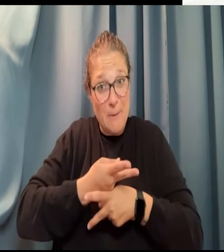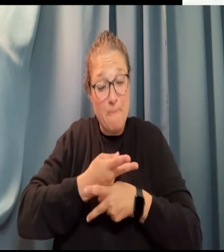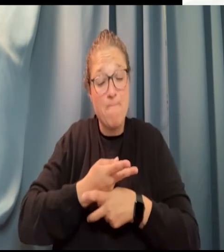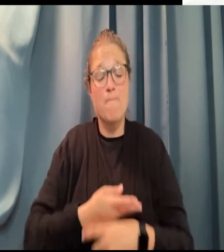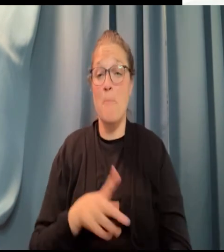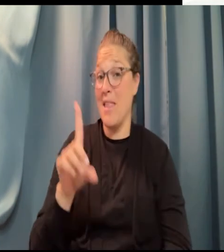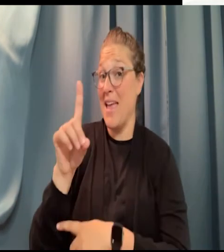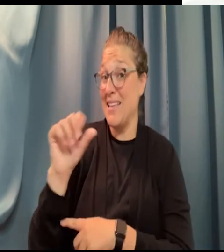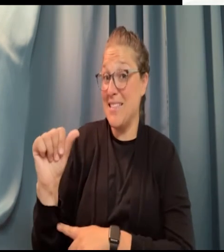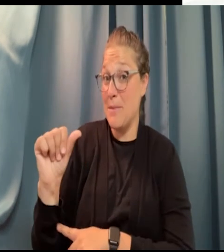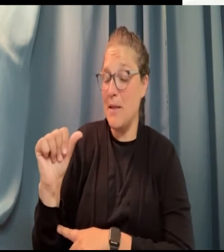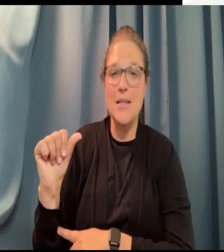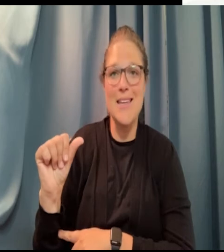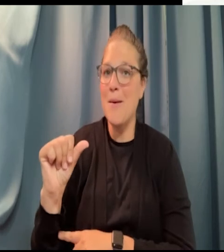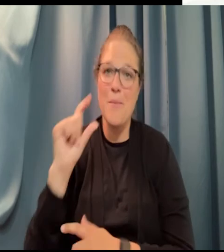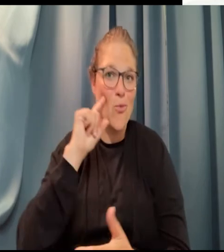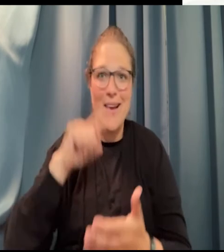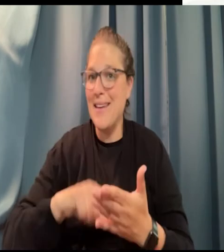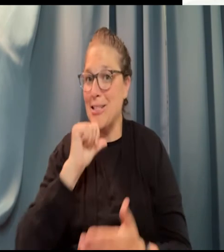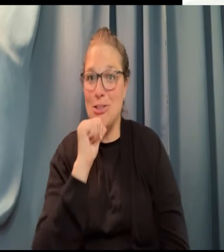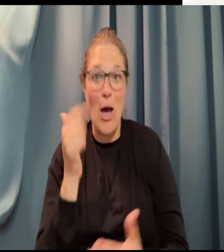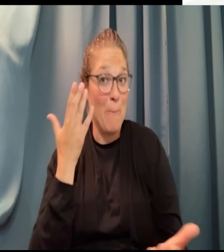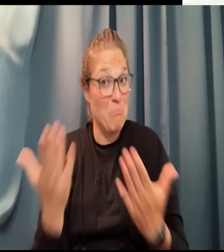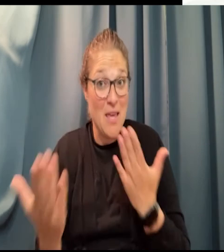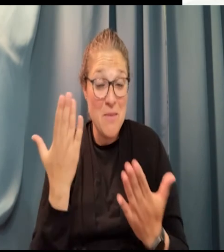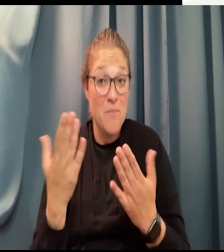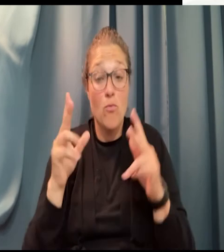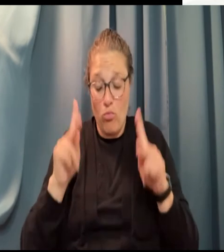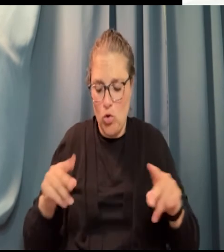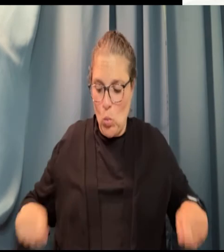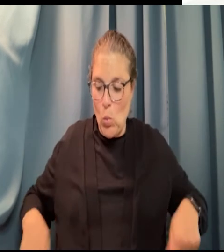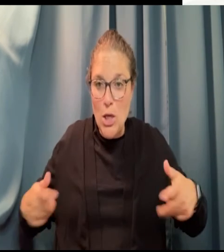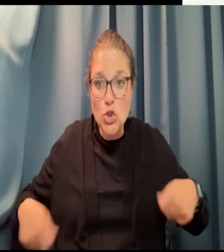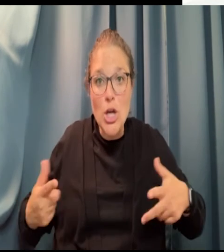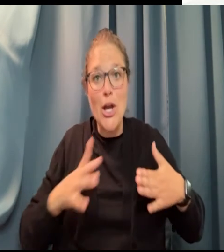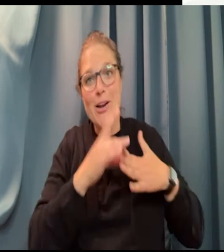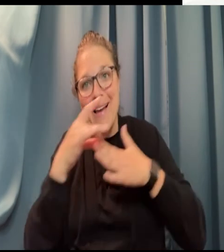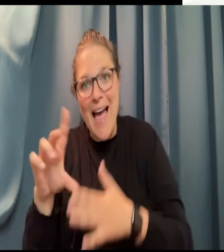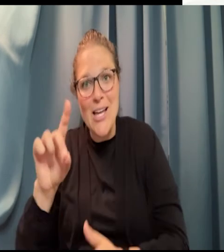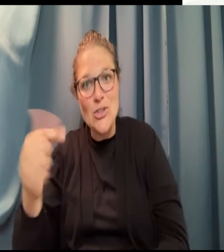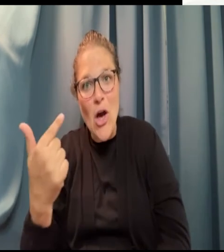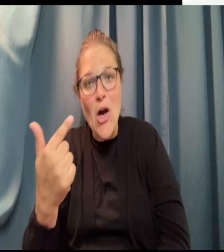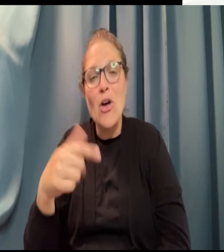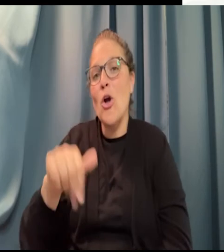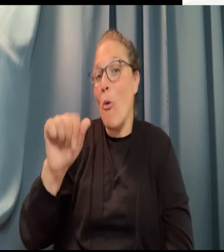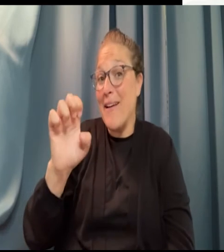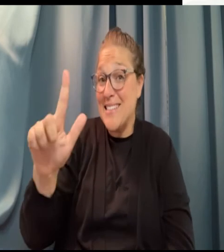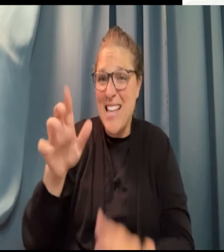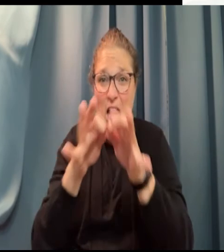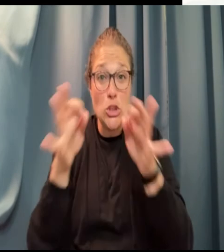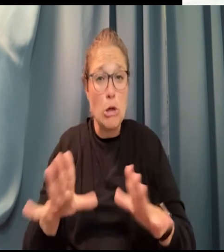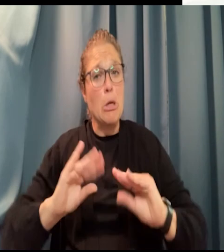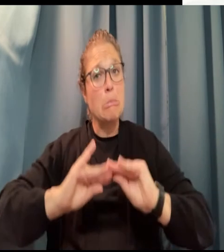in mind, a disability isn't always going to be apparent. The person using a wheelchair, a guide dog,